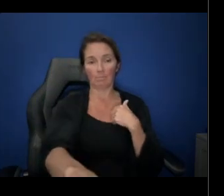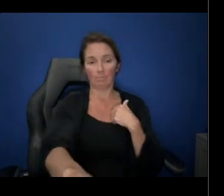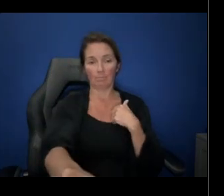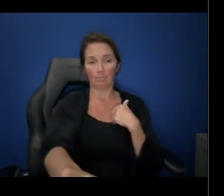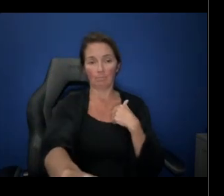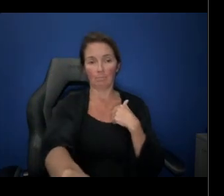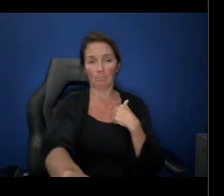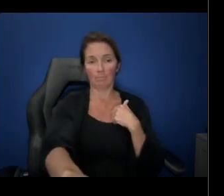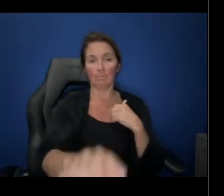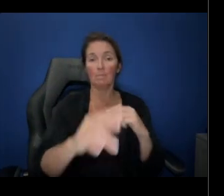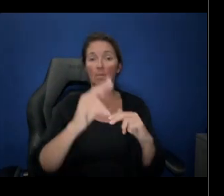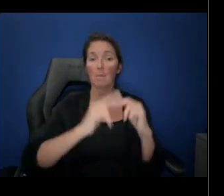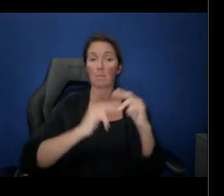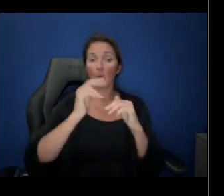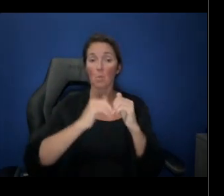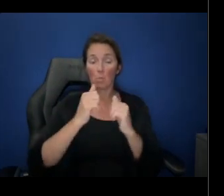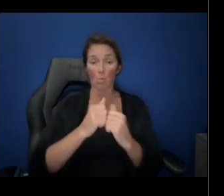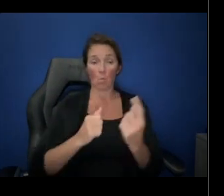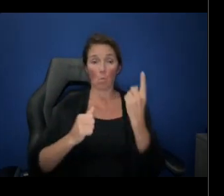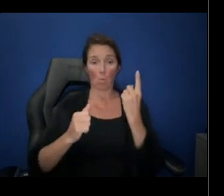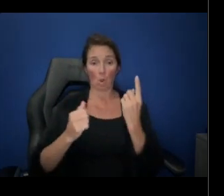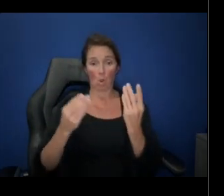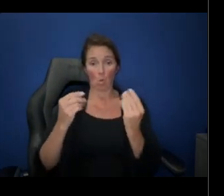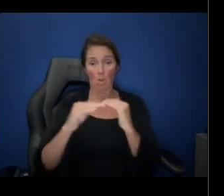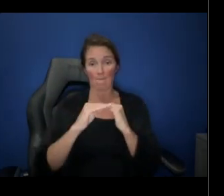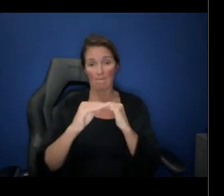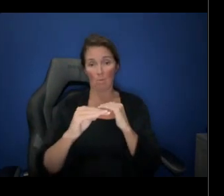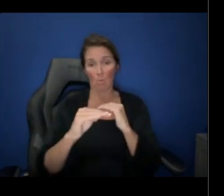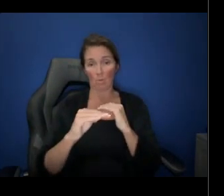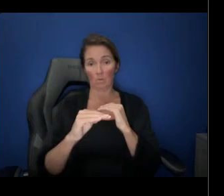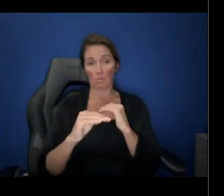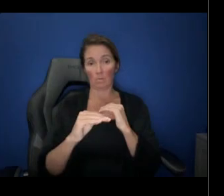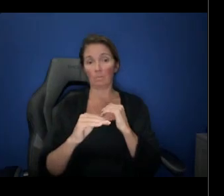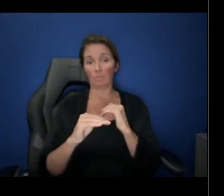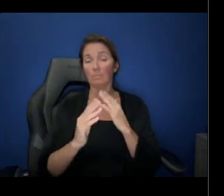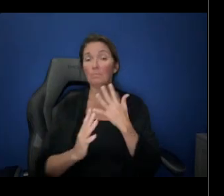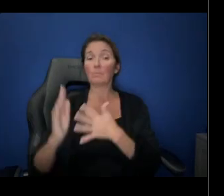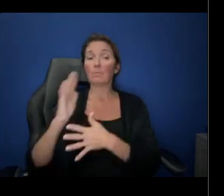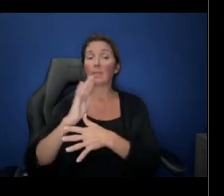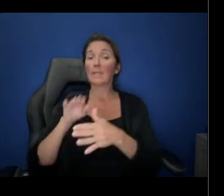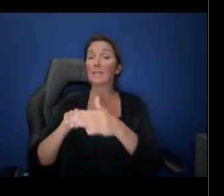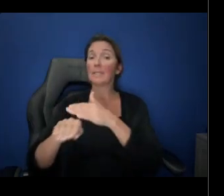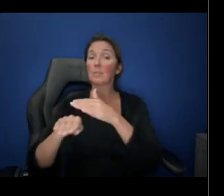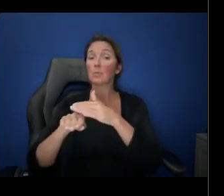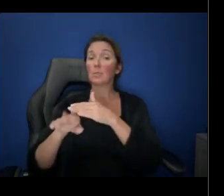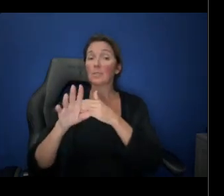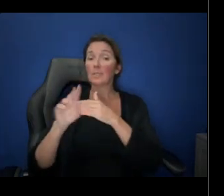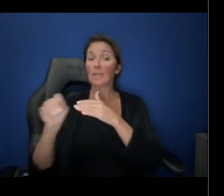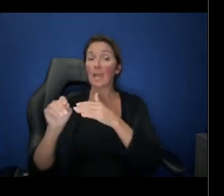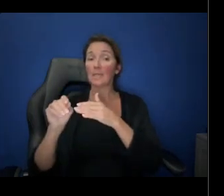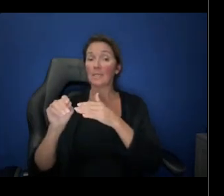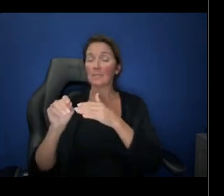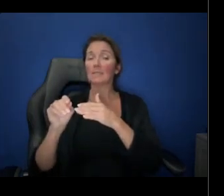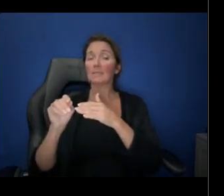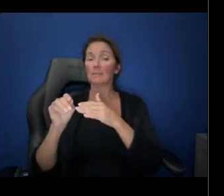in a building with only one ground floor, the primary entry and accessible